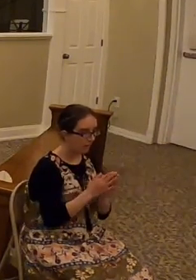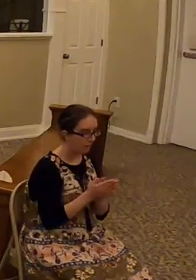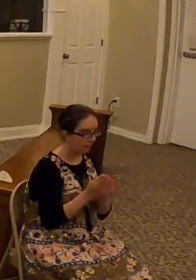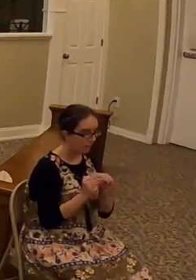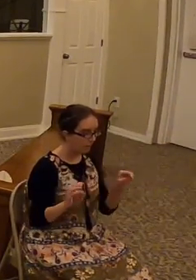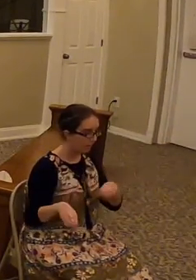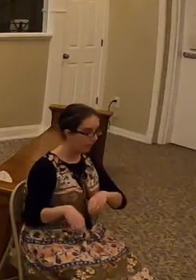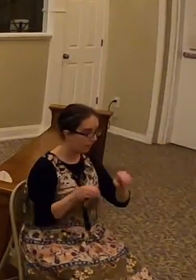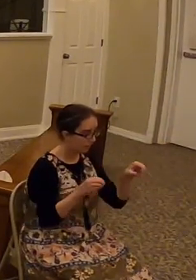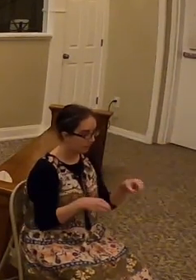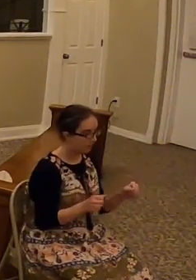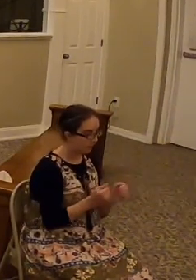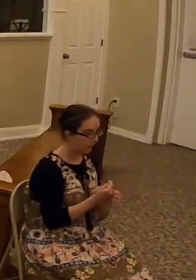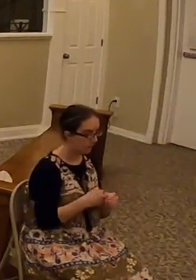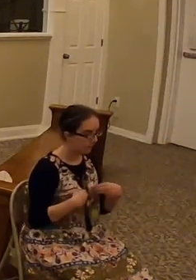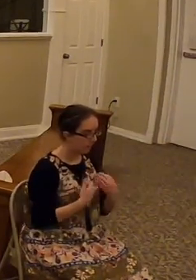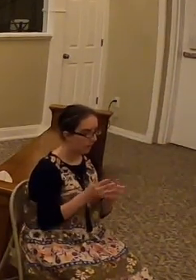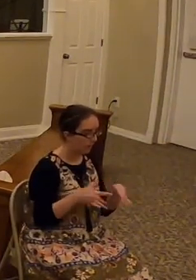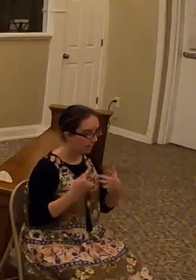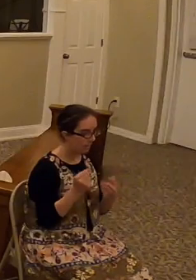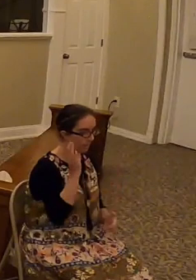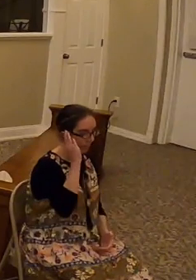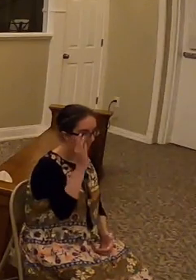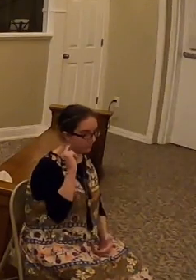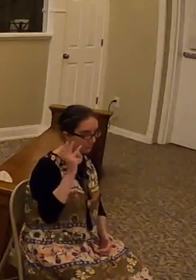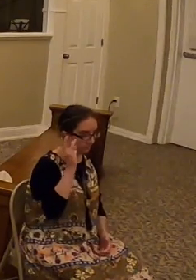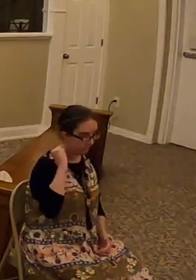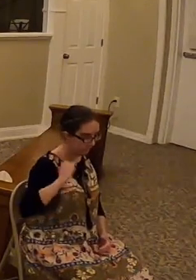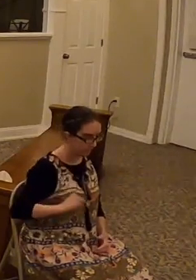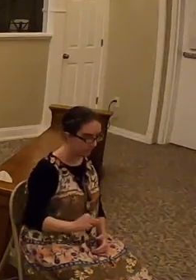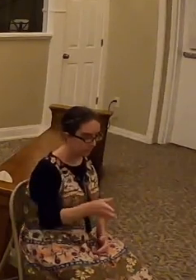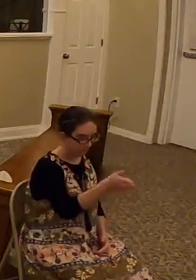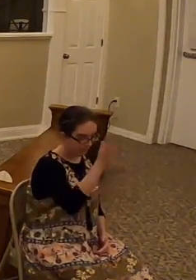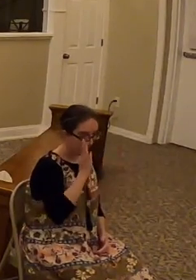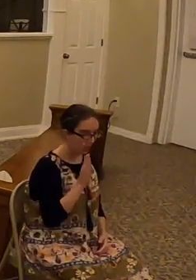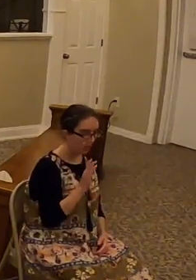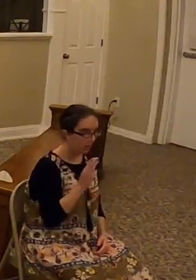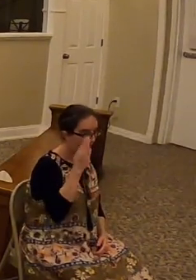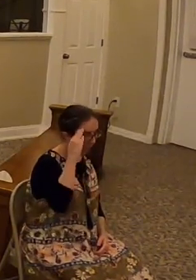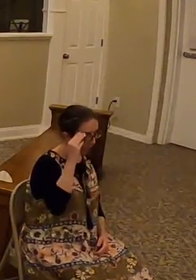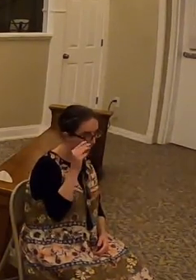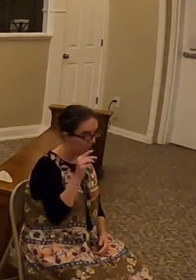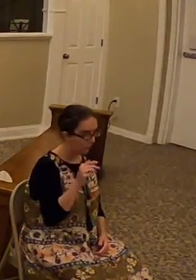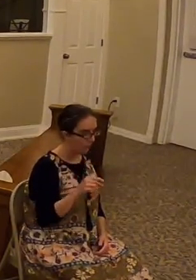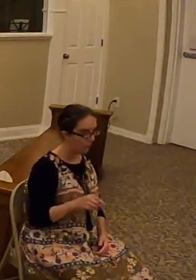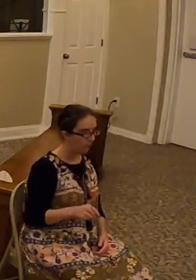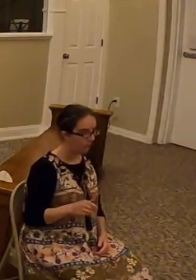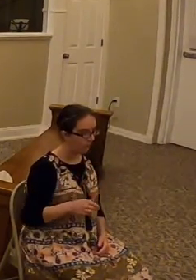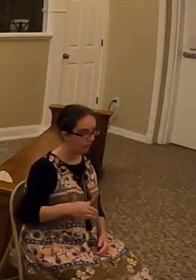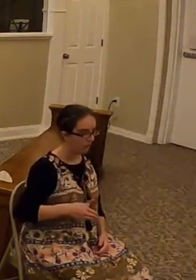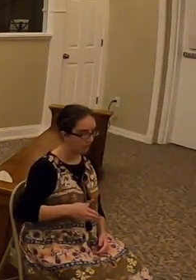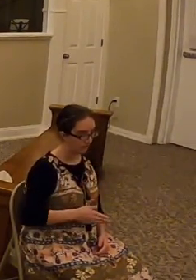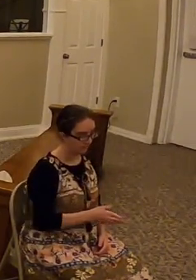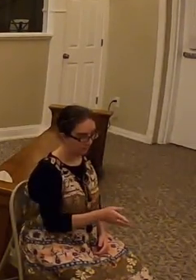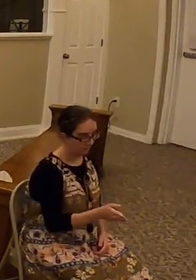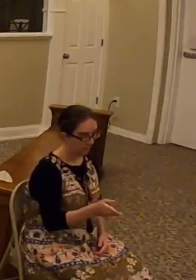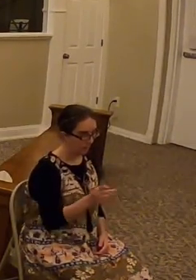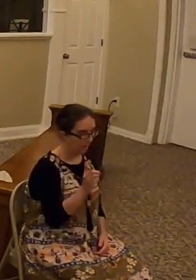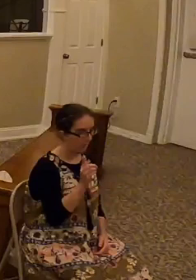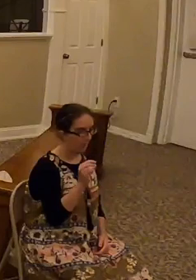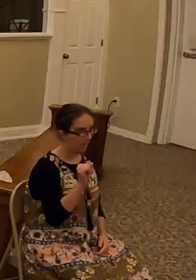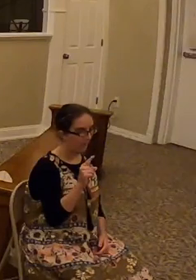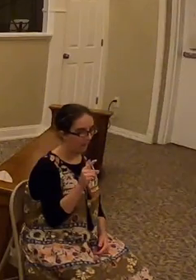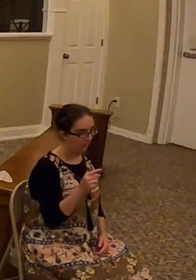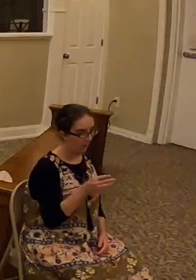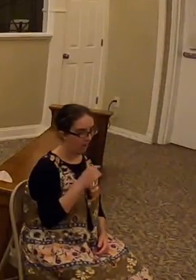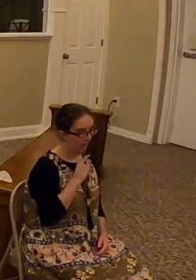read. Had nothing to do with the way I felt the sermon was going to go. But God is the one that knew which way it was going, and he turned it. And when he